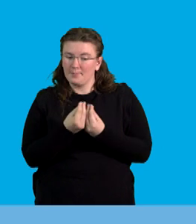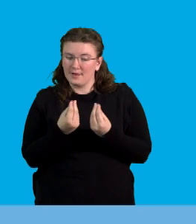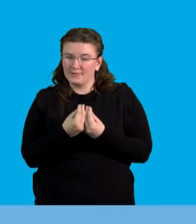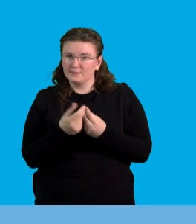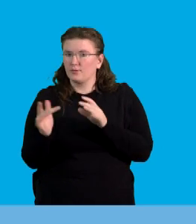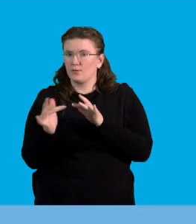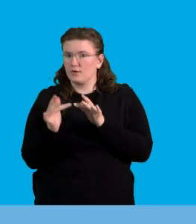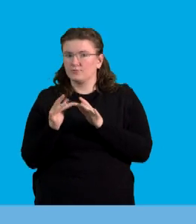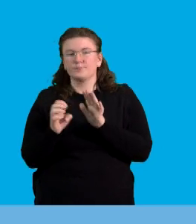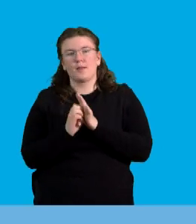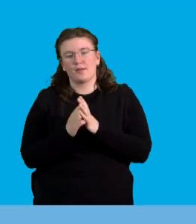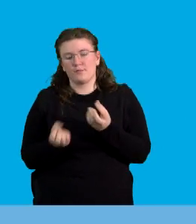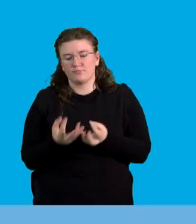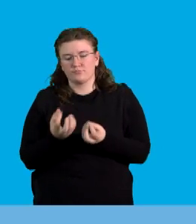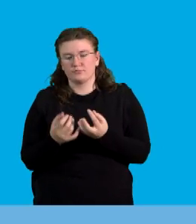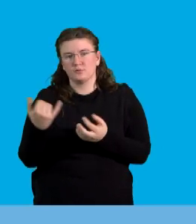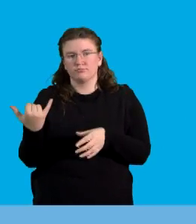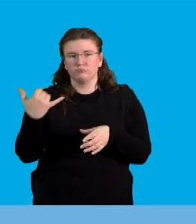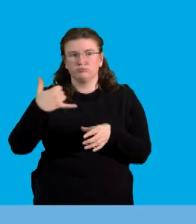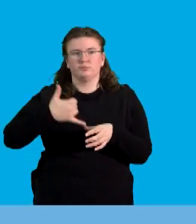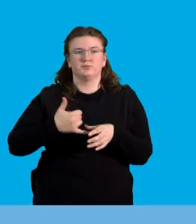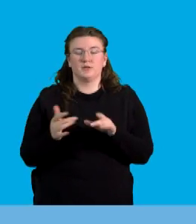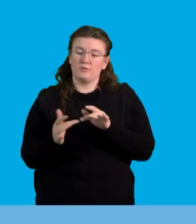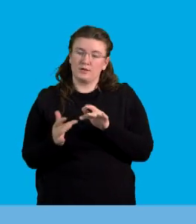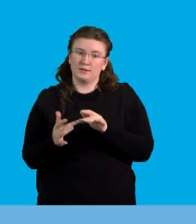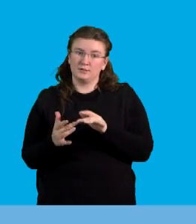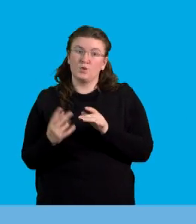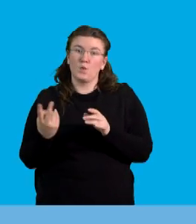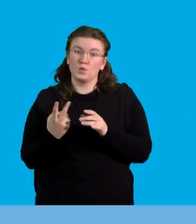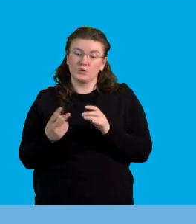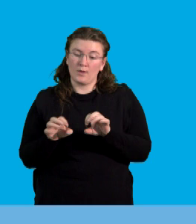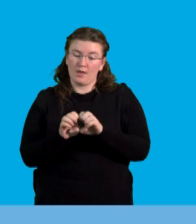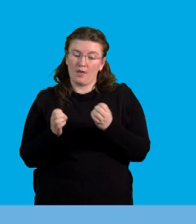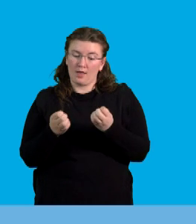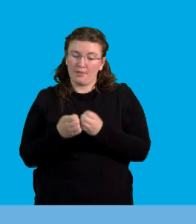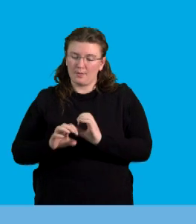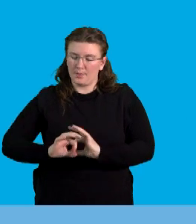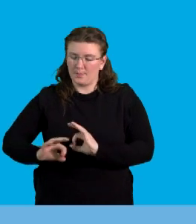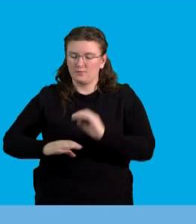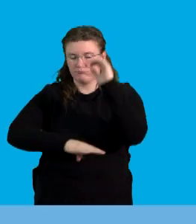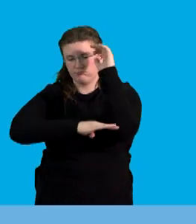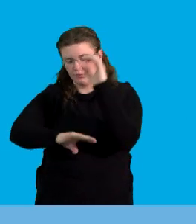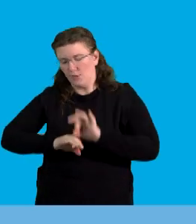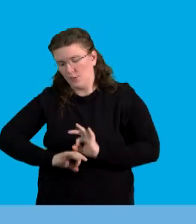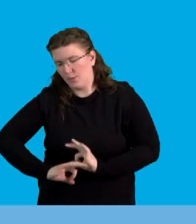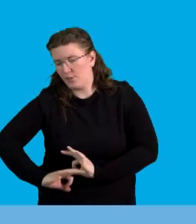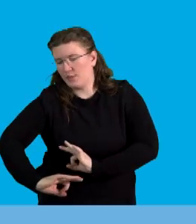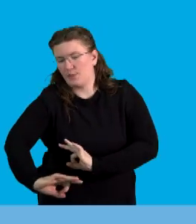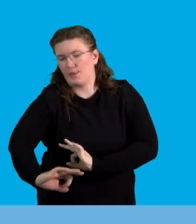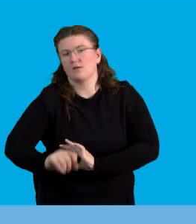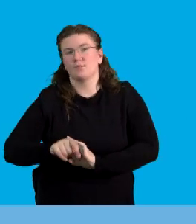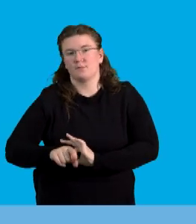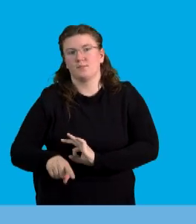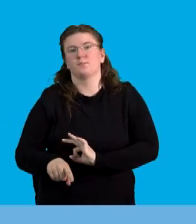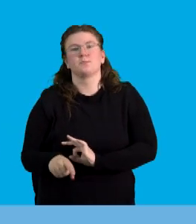for example, a kettle. And it is connected to an earth cable in the ground via the wall plug. So therefore, this is basically to